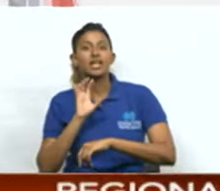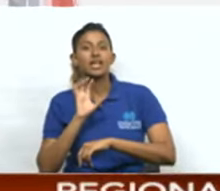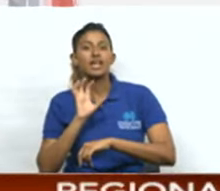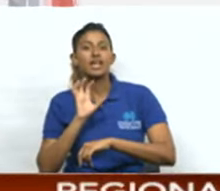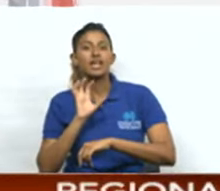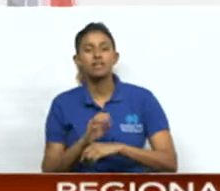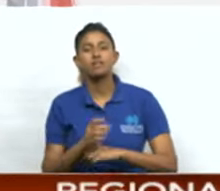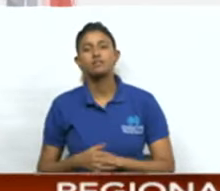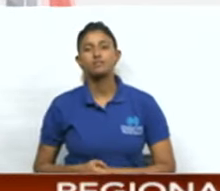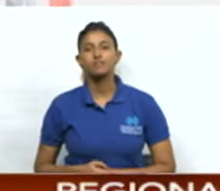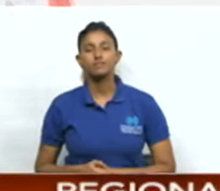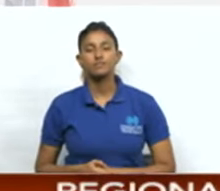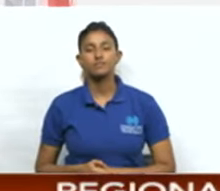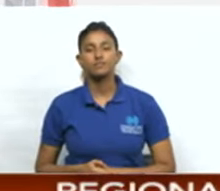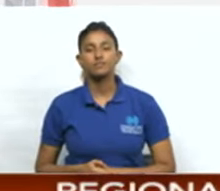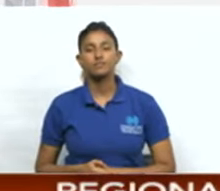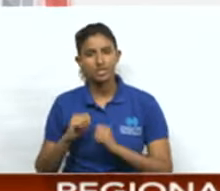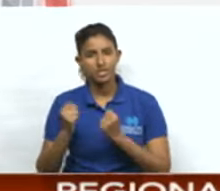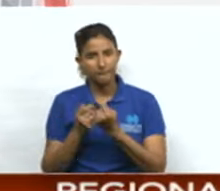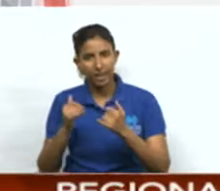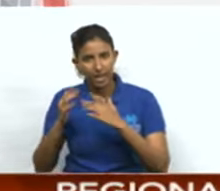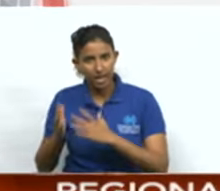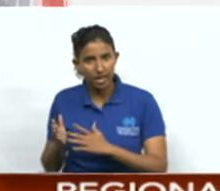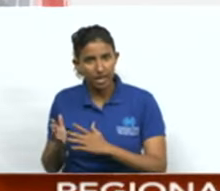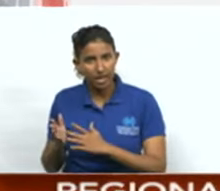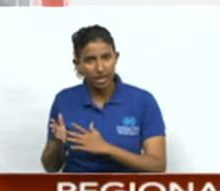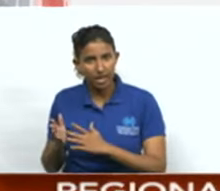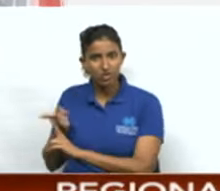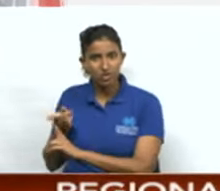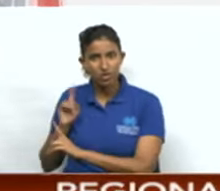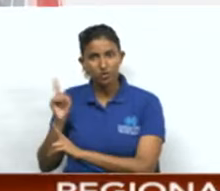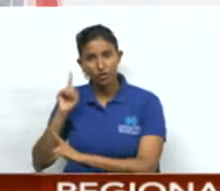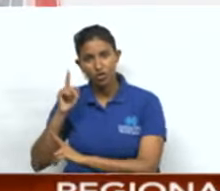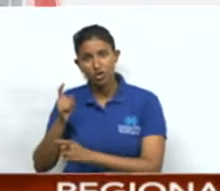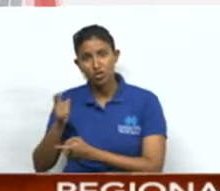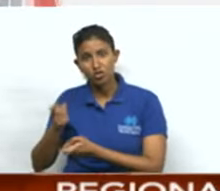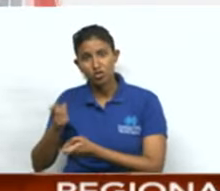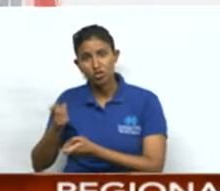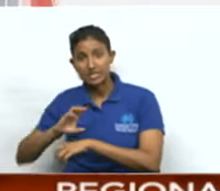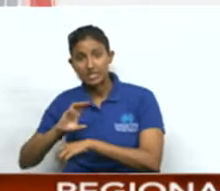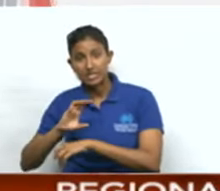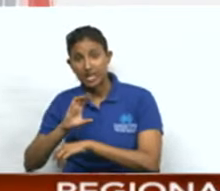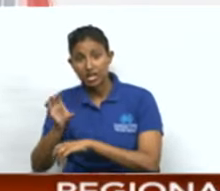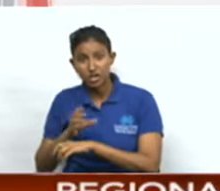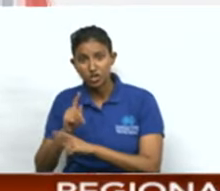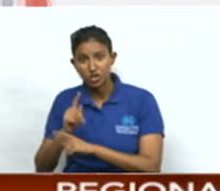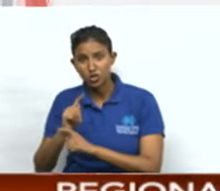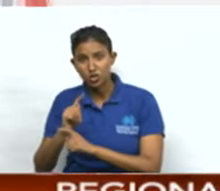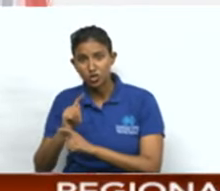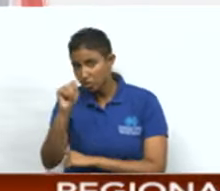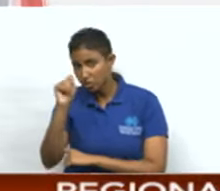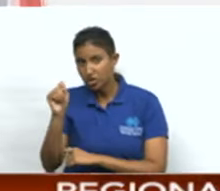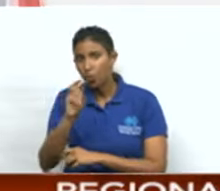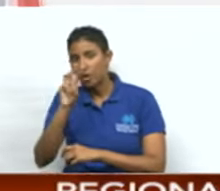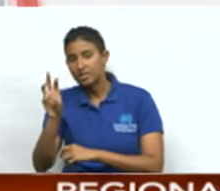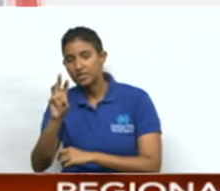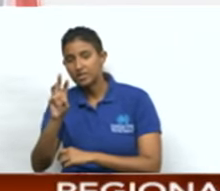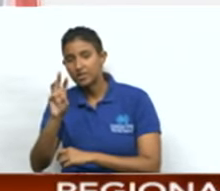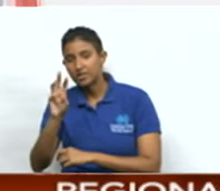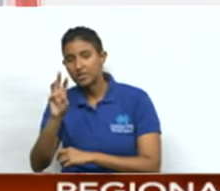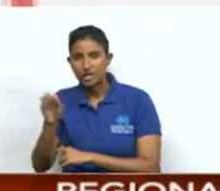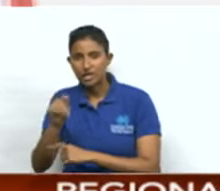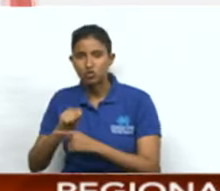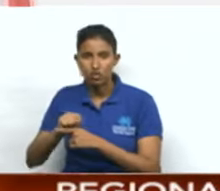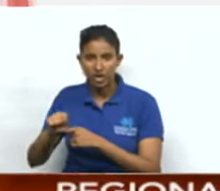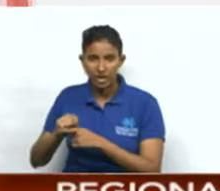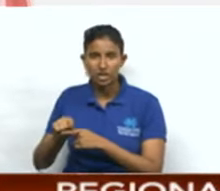the cricket center on Tuesdays, Wednesdays and Fridays. So he has been training, he has been batting. So it's not